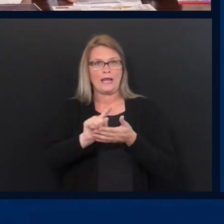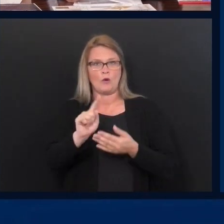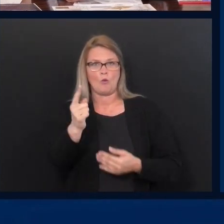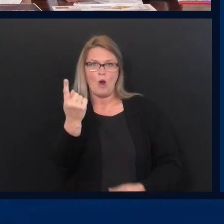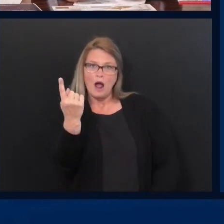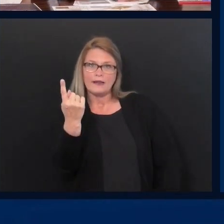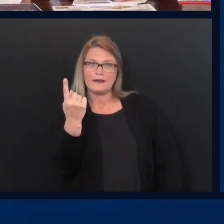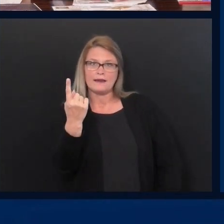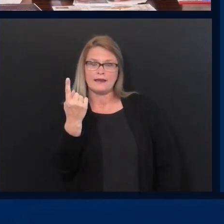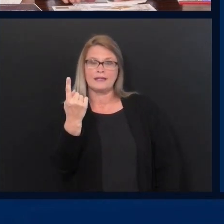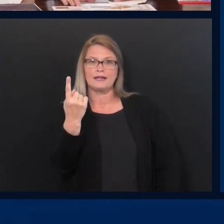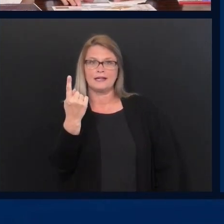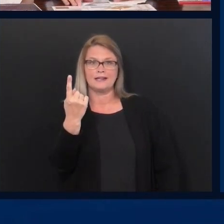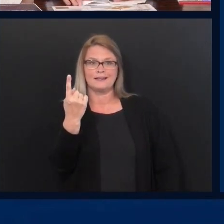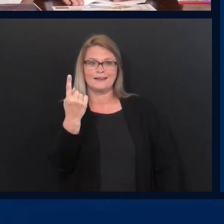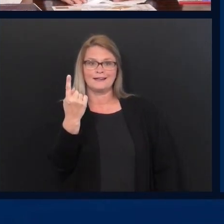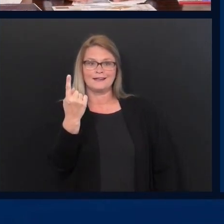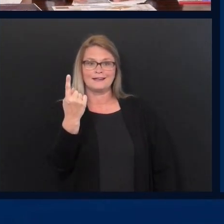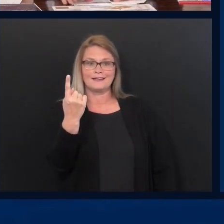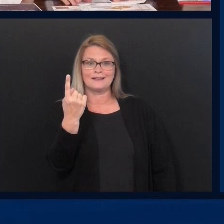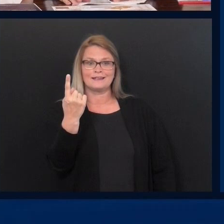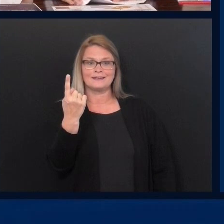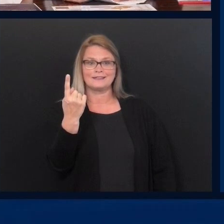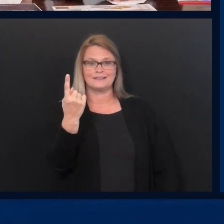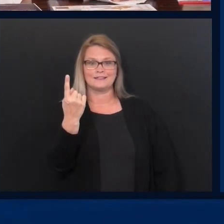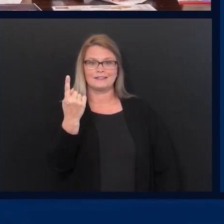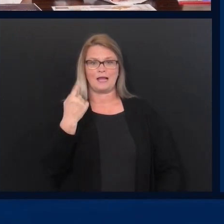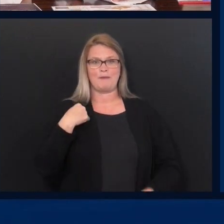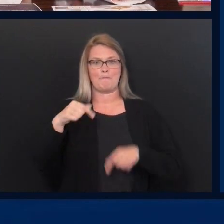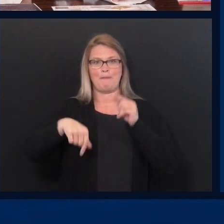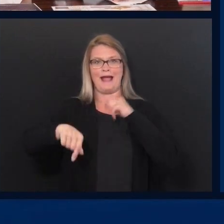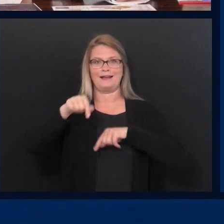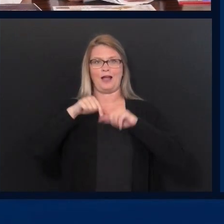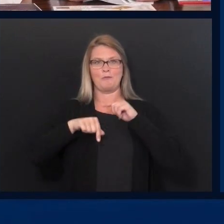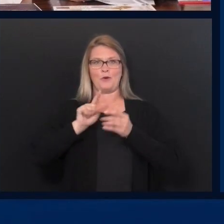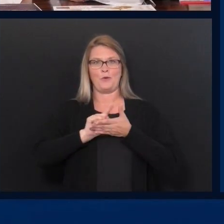I'm gonna flip back here real quick to week 1.